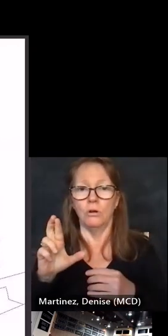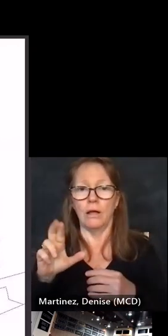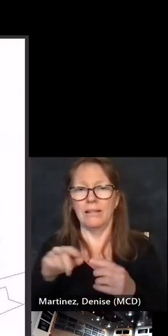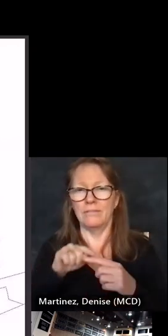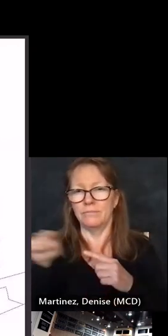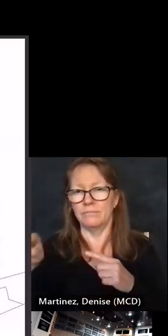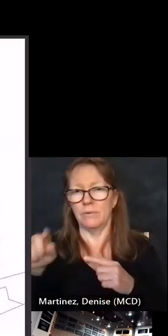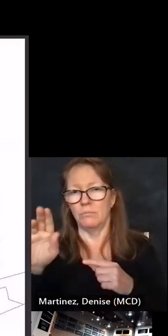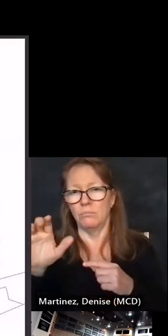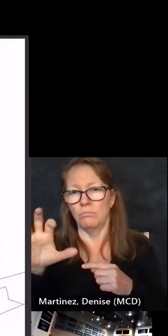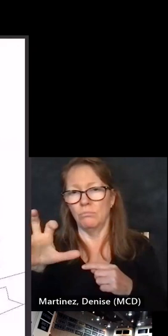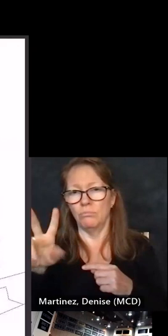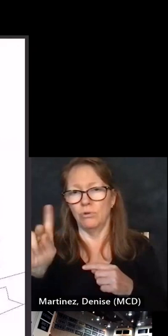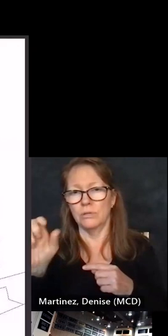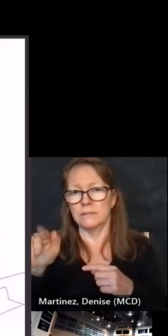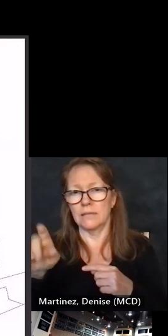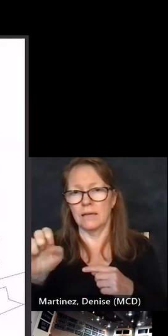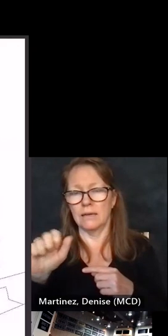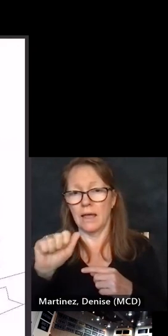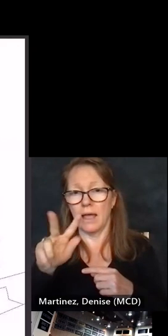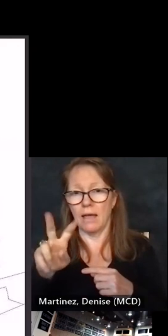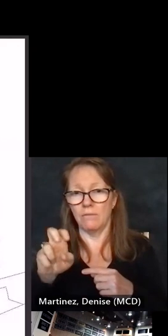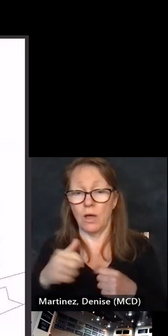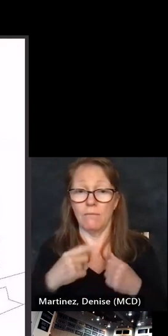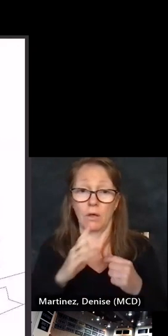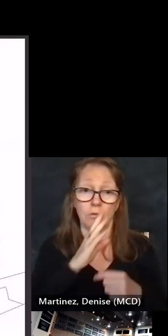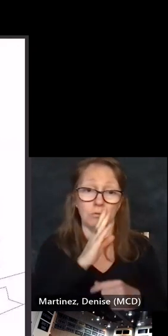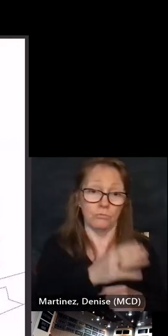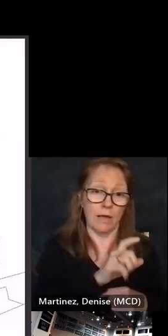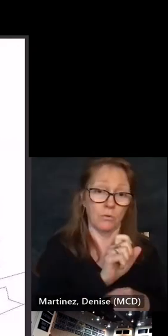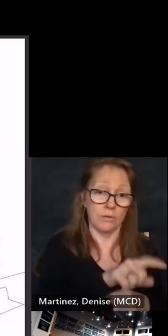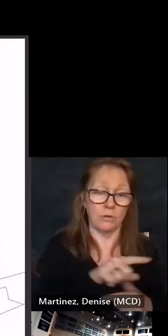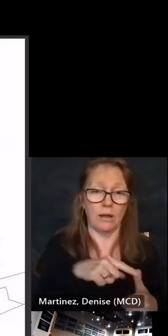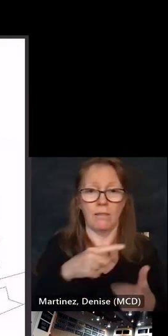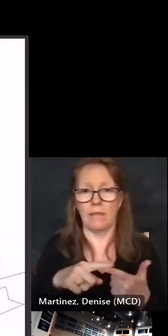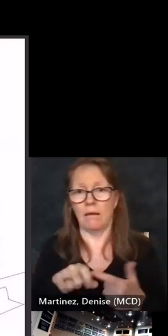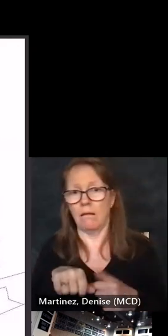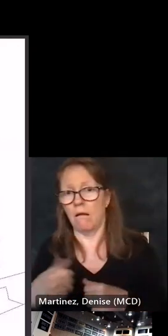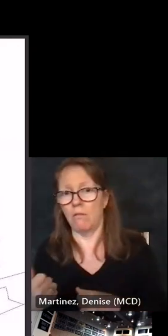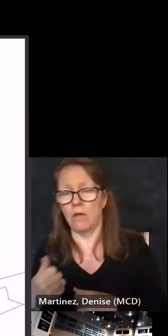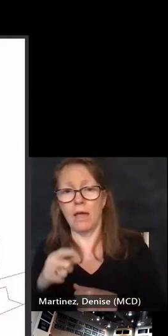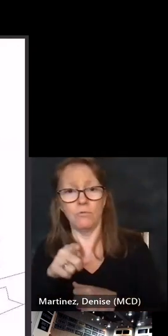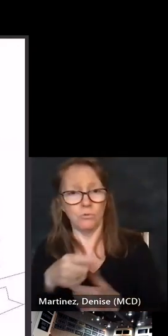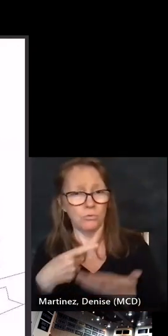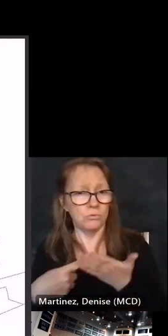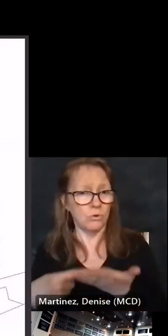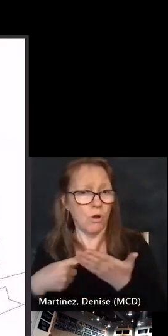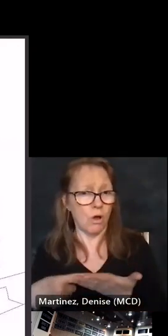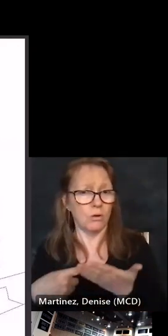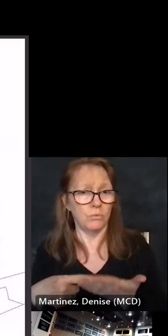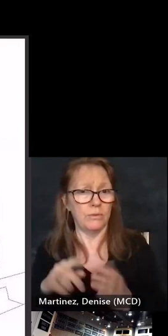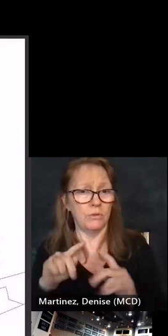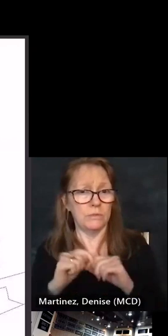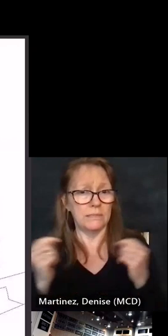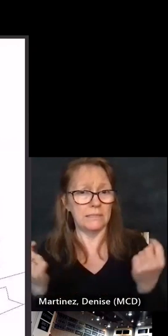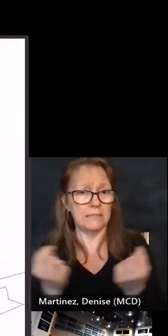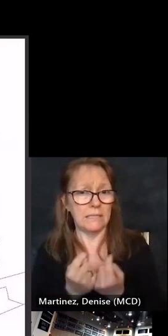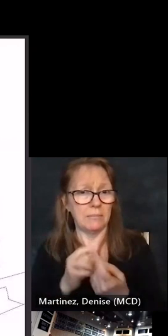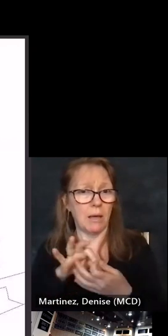My direct question is, have you or other members of your team been in conversations with the city or DPW about the